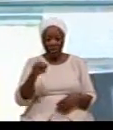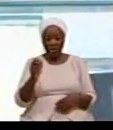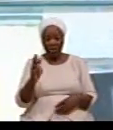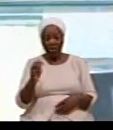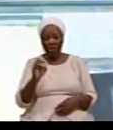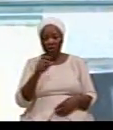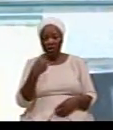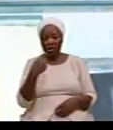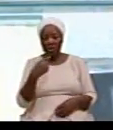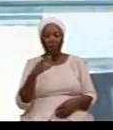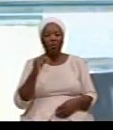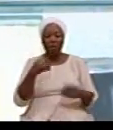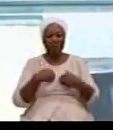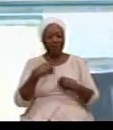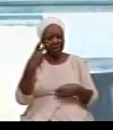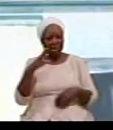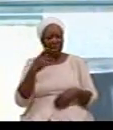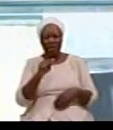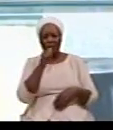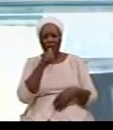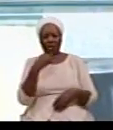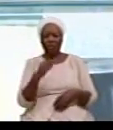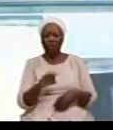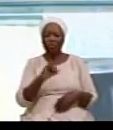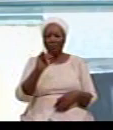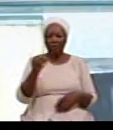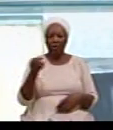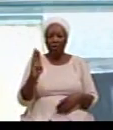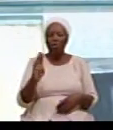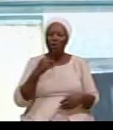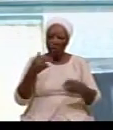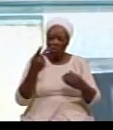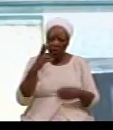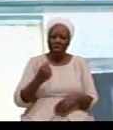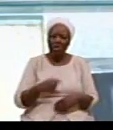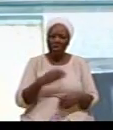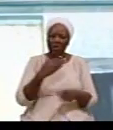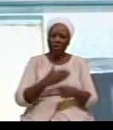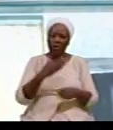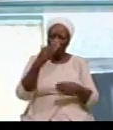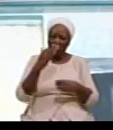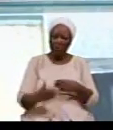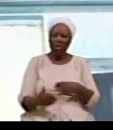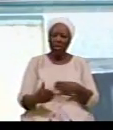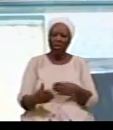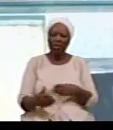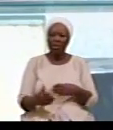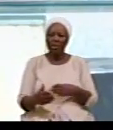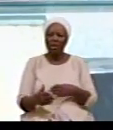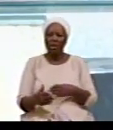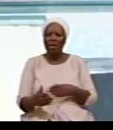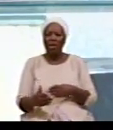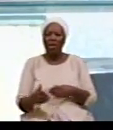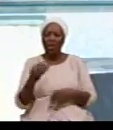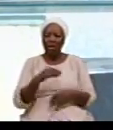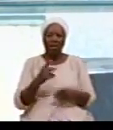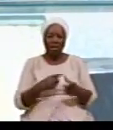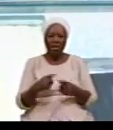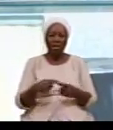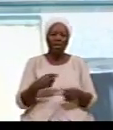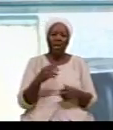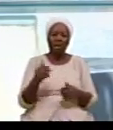Job, and we've seen the end result from the Lord. Job chapter